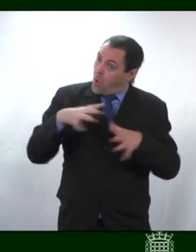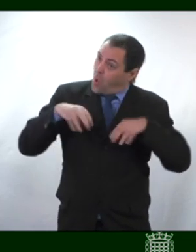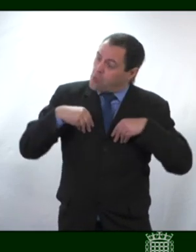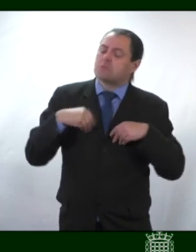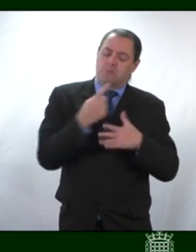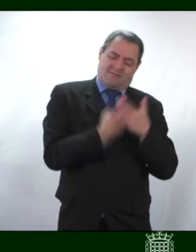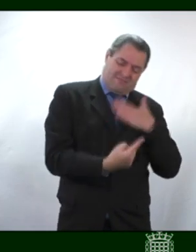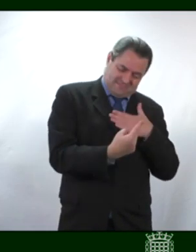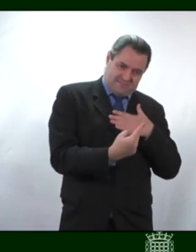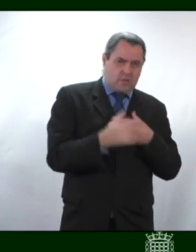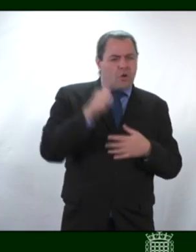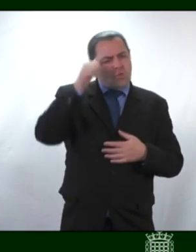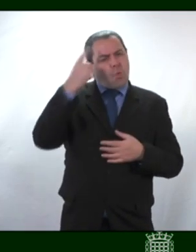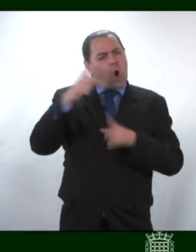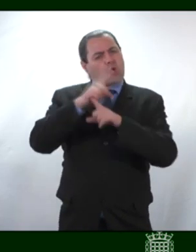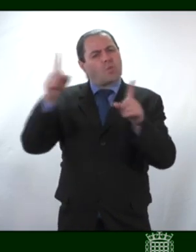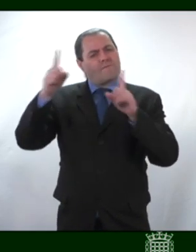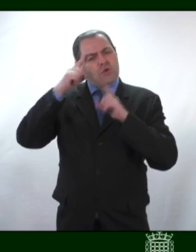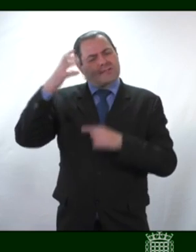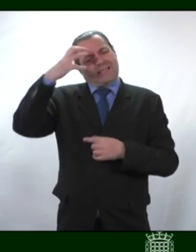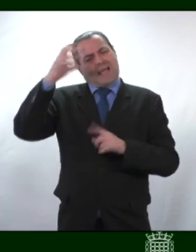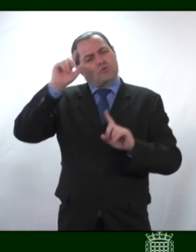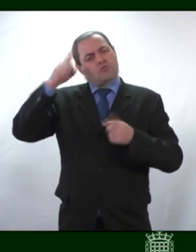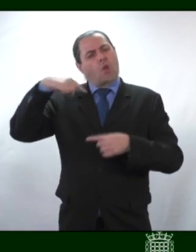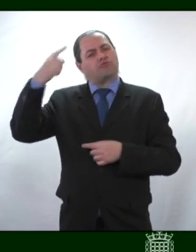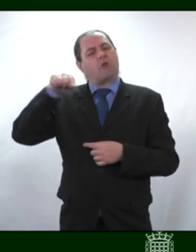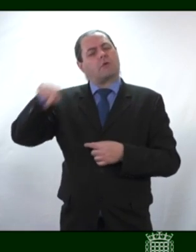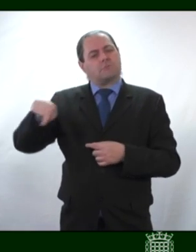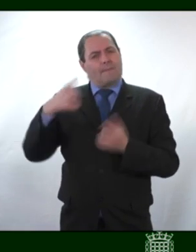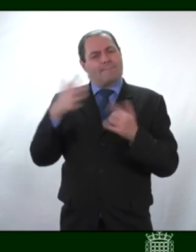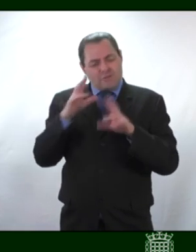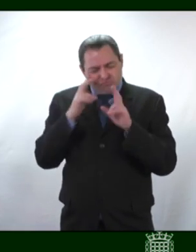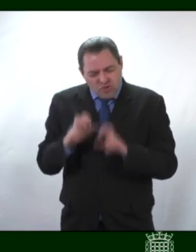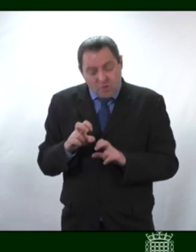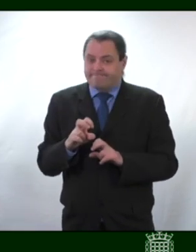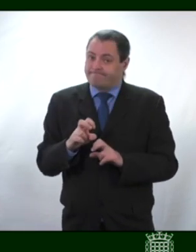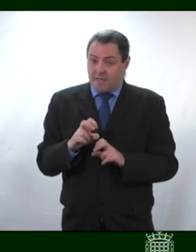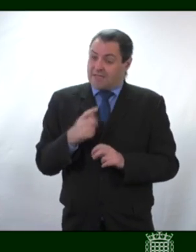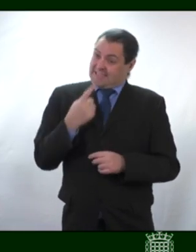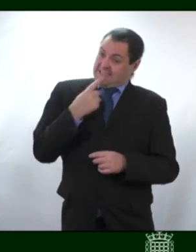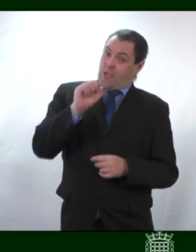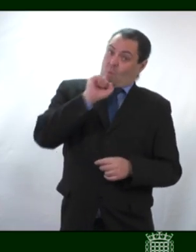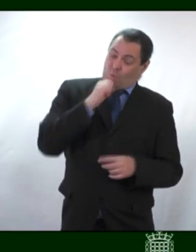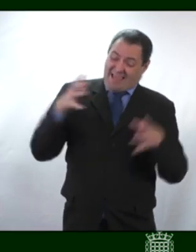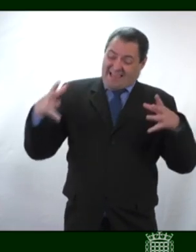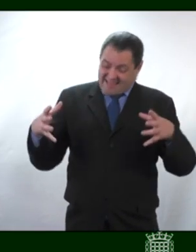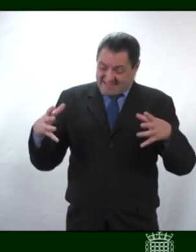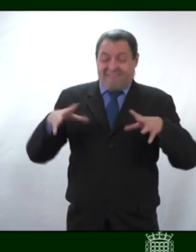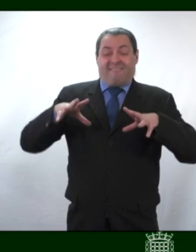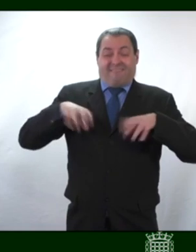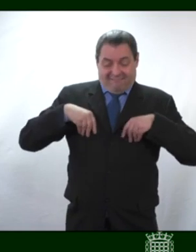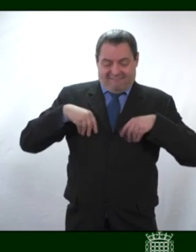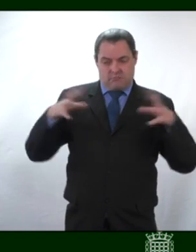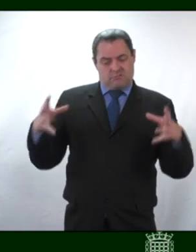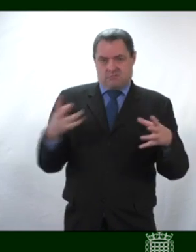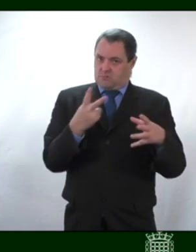from King's College London shows that less than 20% of those who actually develop symptoms go